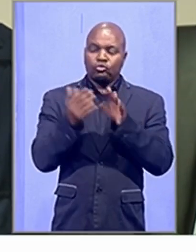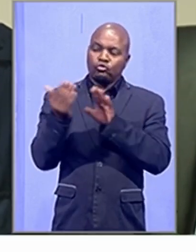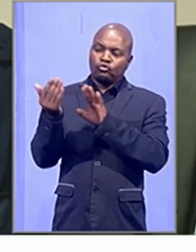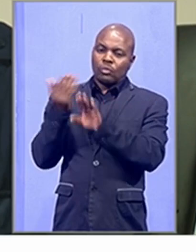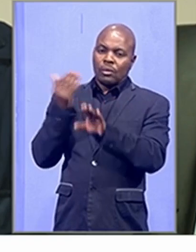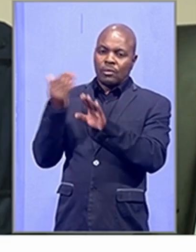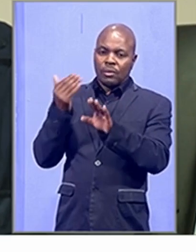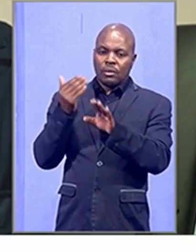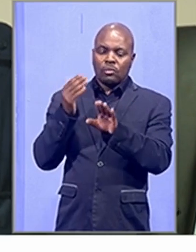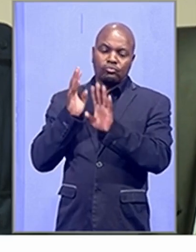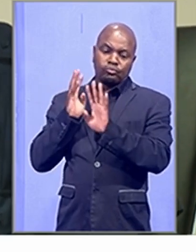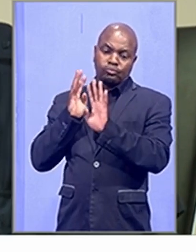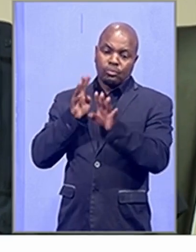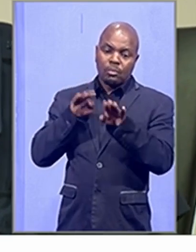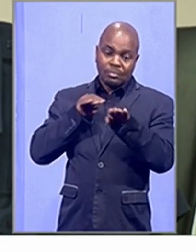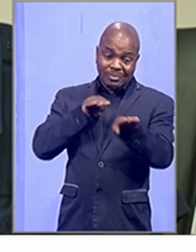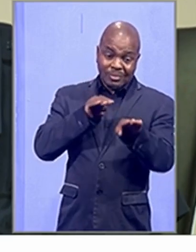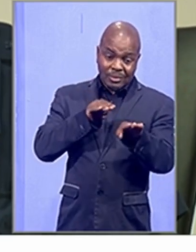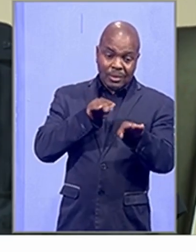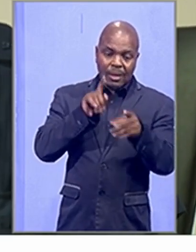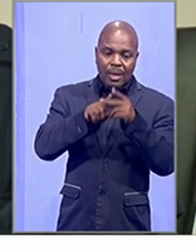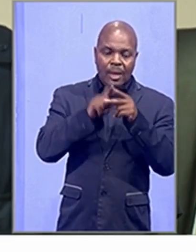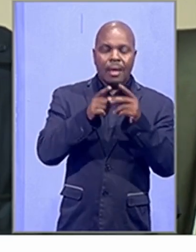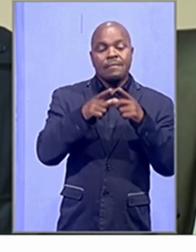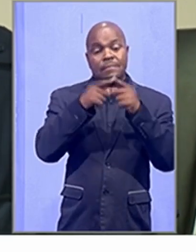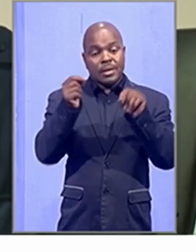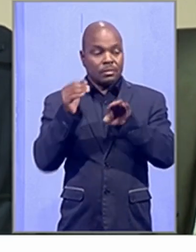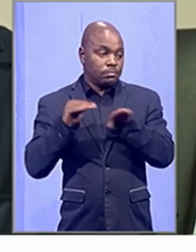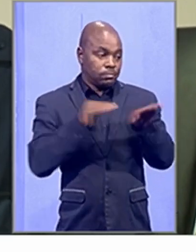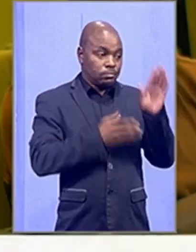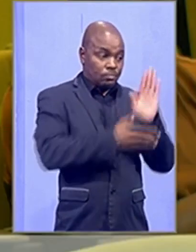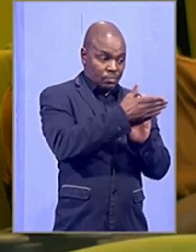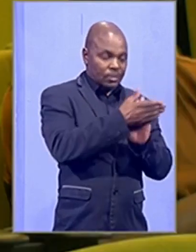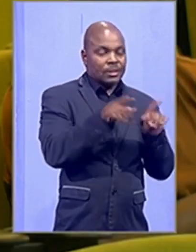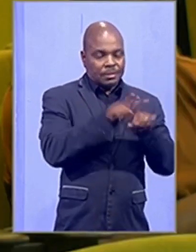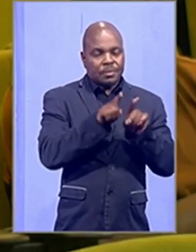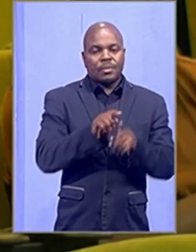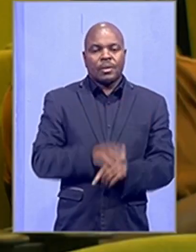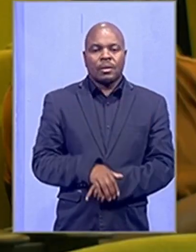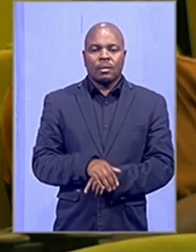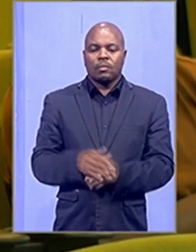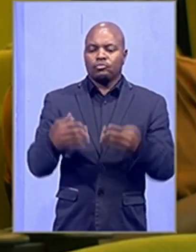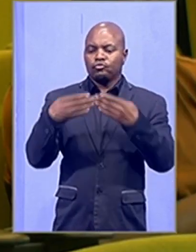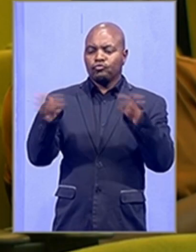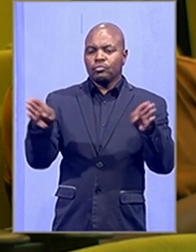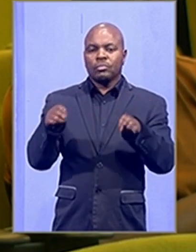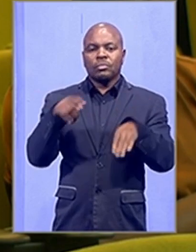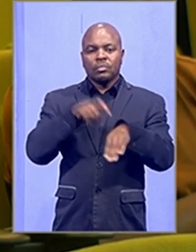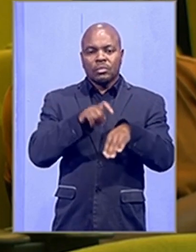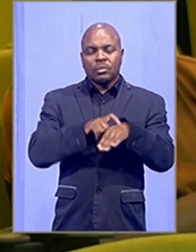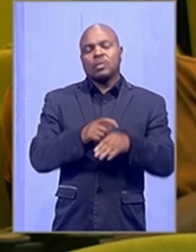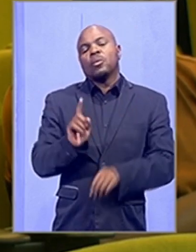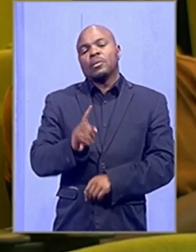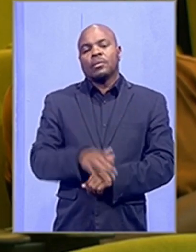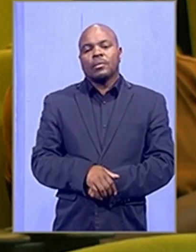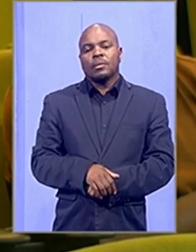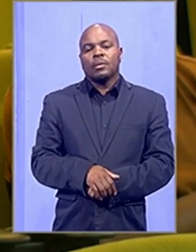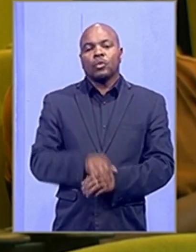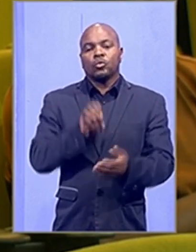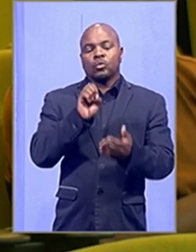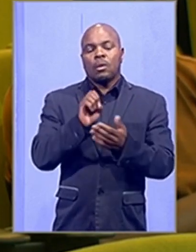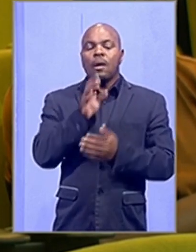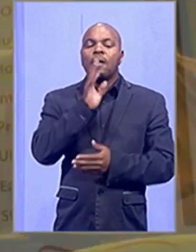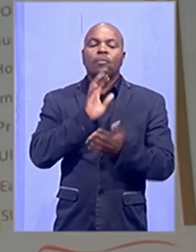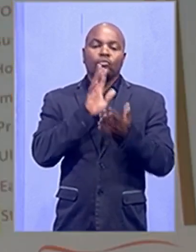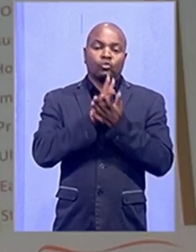into the stadium before the game and for traffic leaving the stadium after the game. Dikgoro di bulwa seripa morago ga iri ya